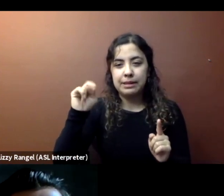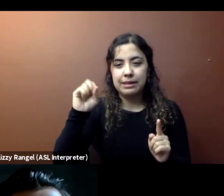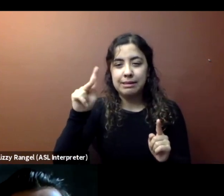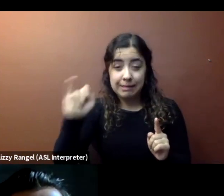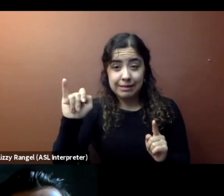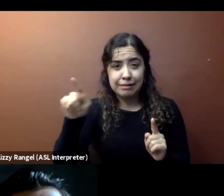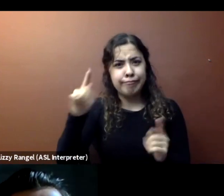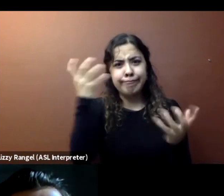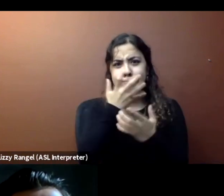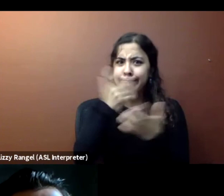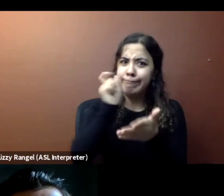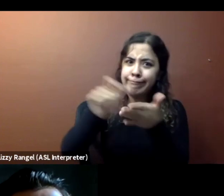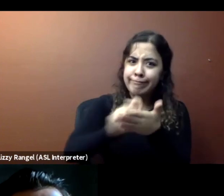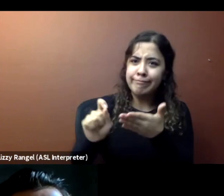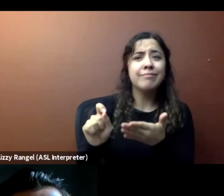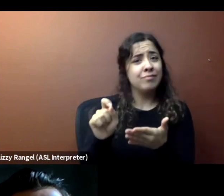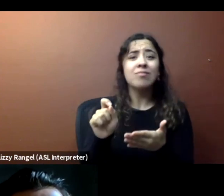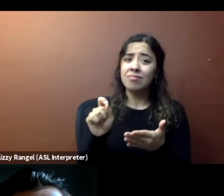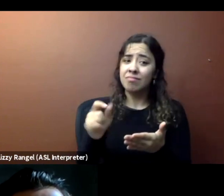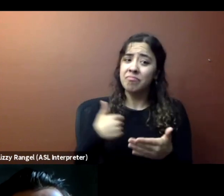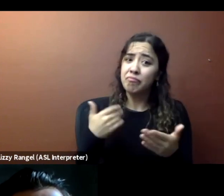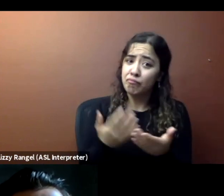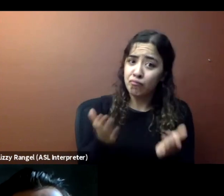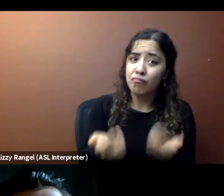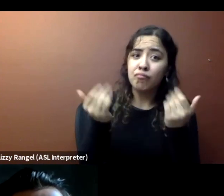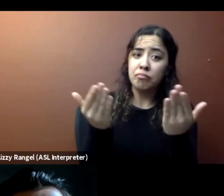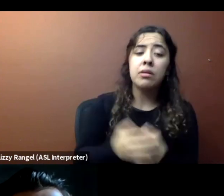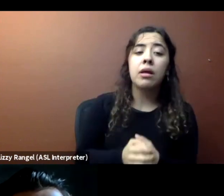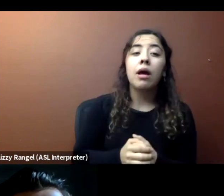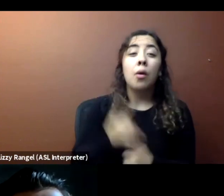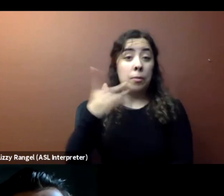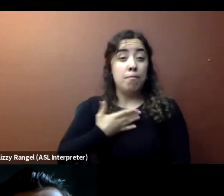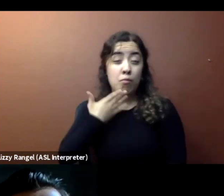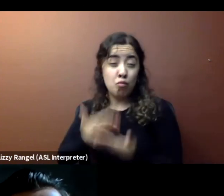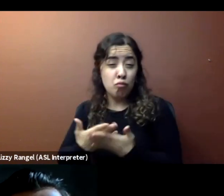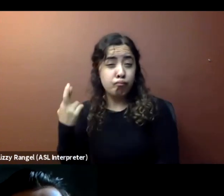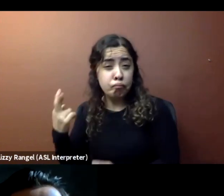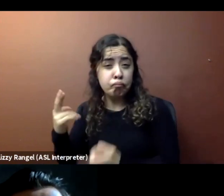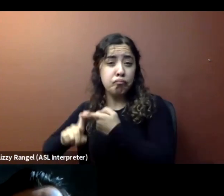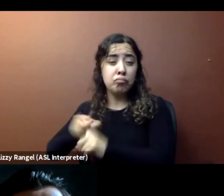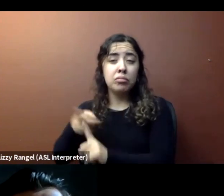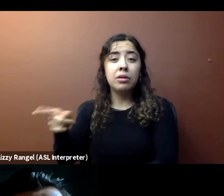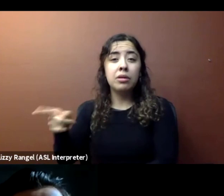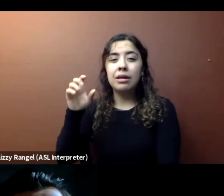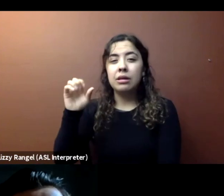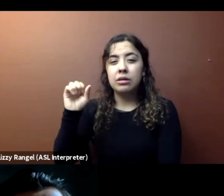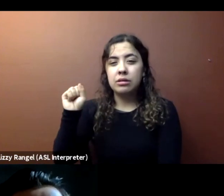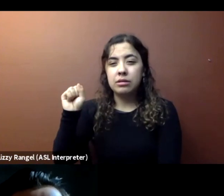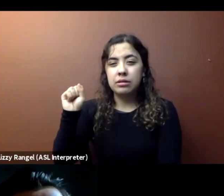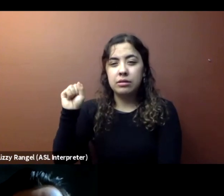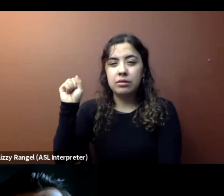good friends is a Jamaican poet named Sophia Sinclair, who writes